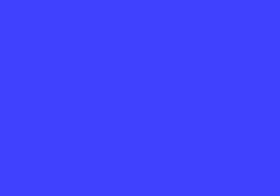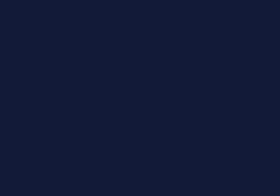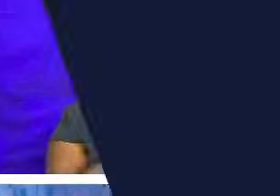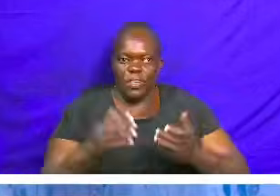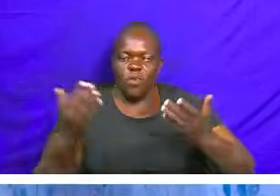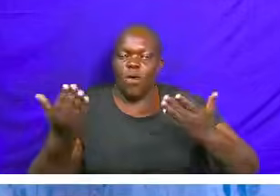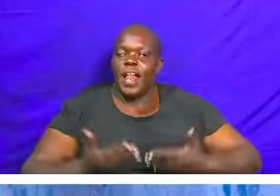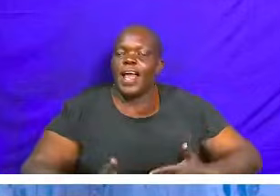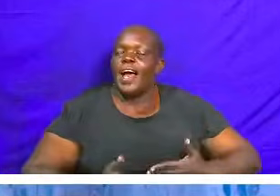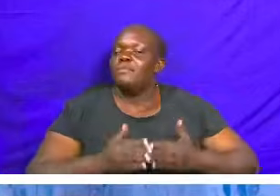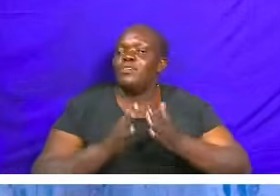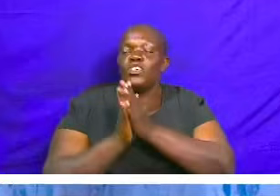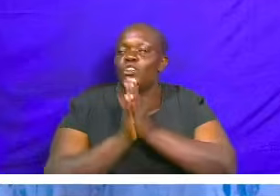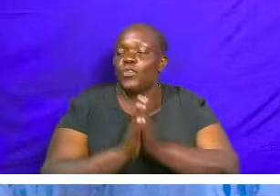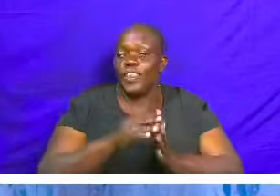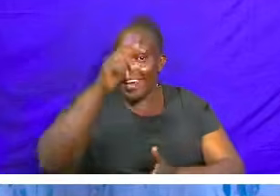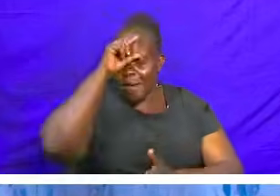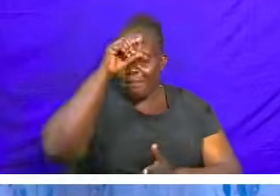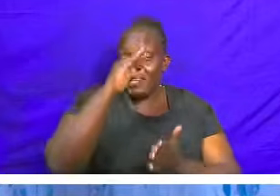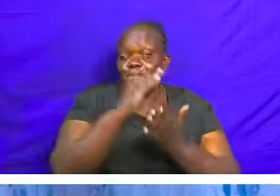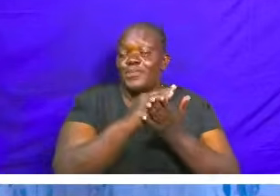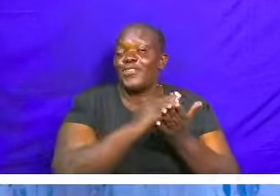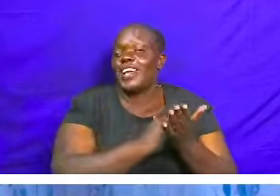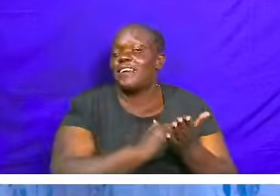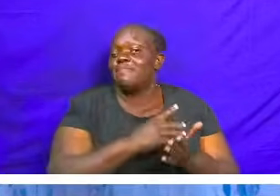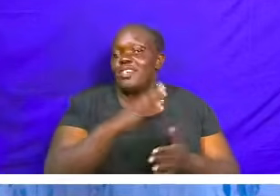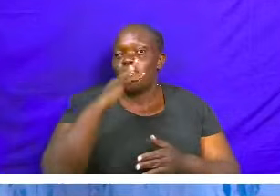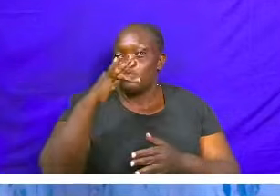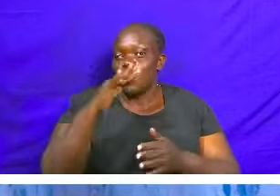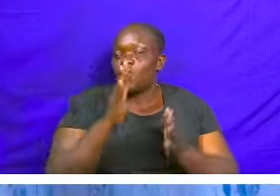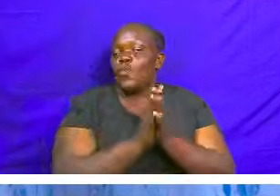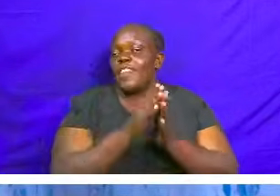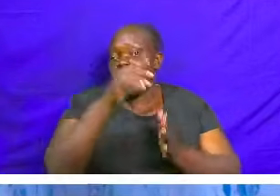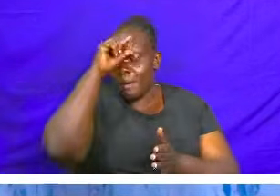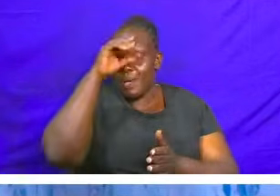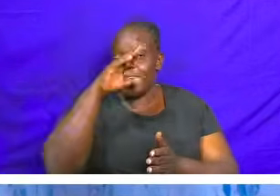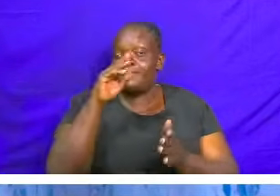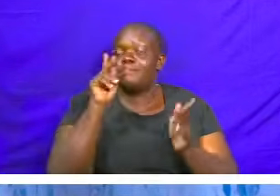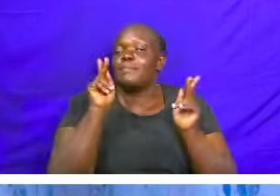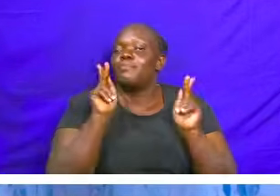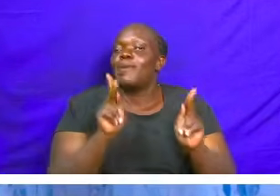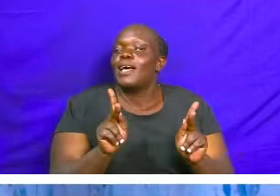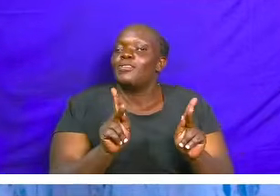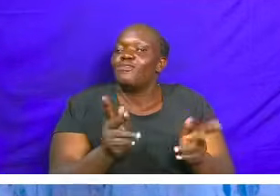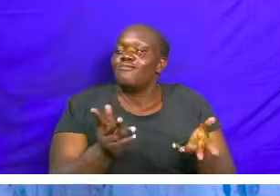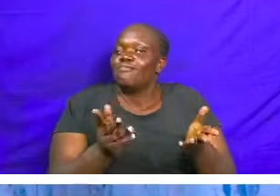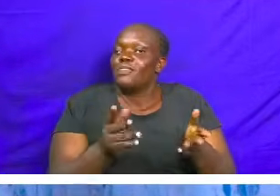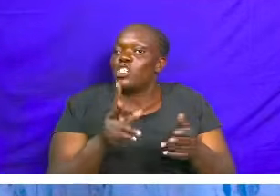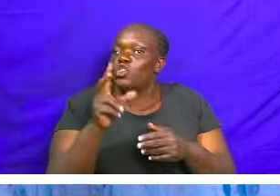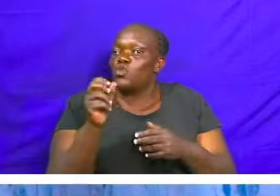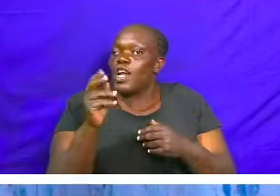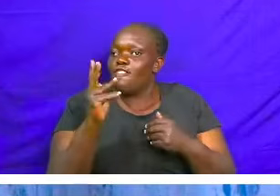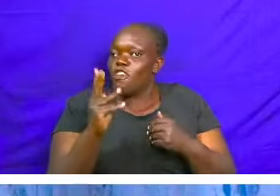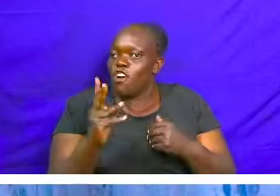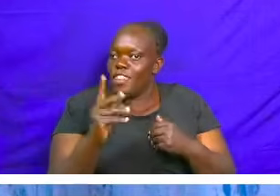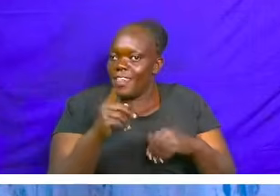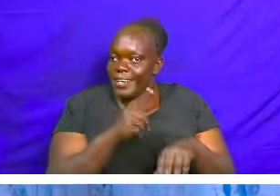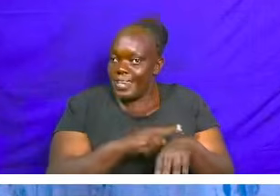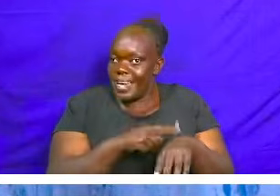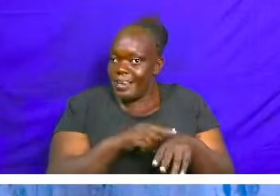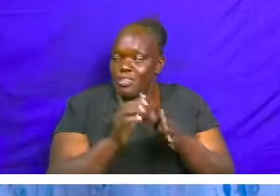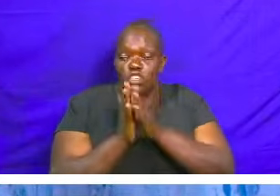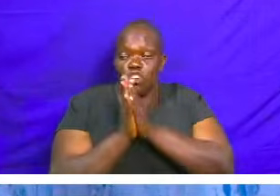Welcome to Sema na Spox. Sema na Spox. And this is the 24th edition of Sema na